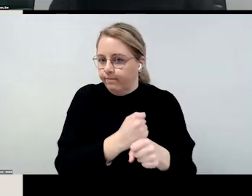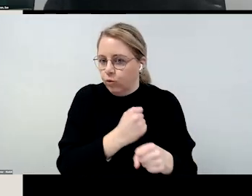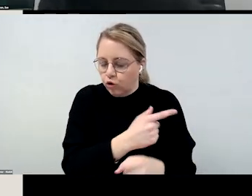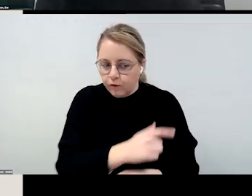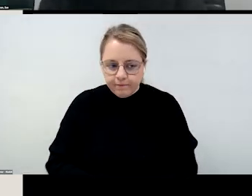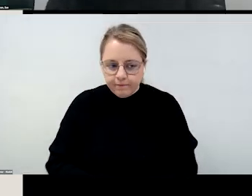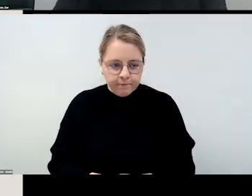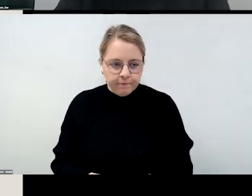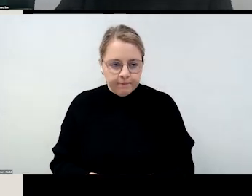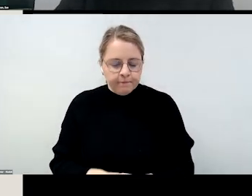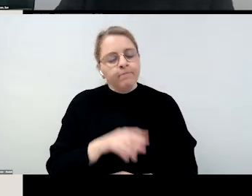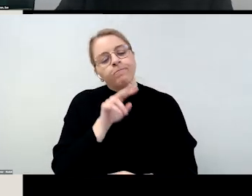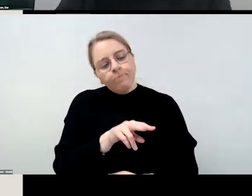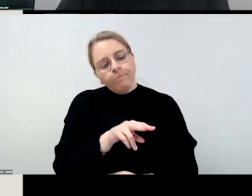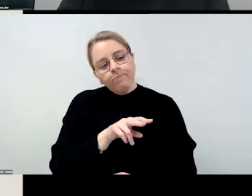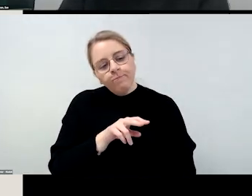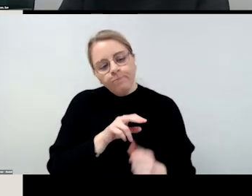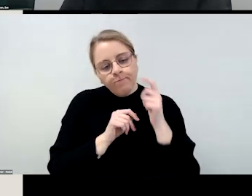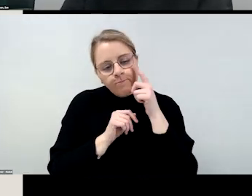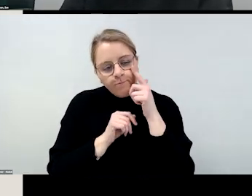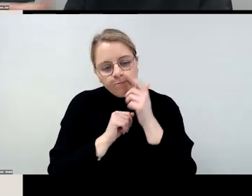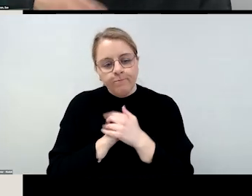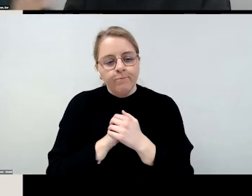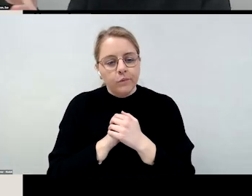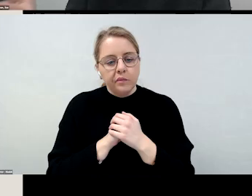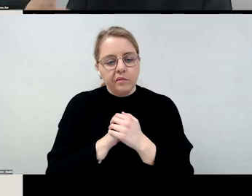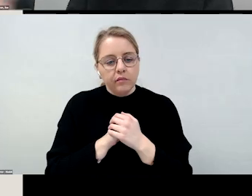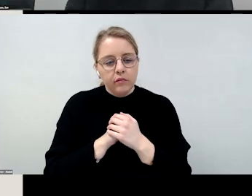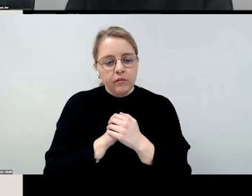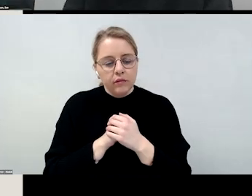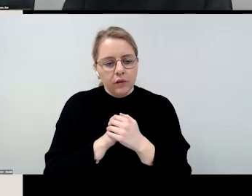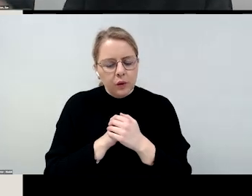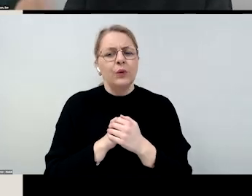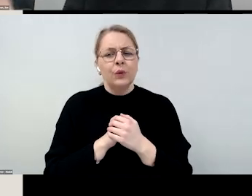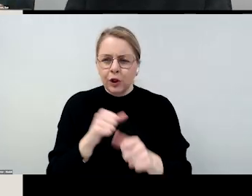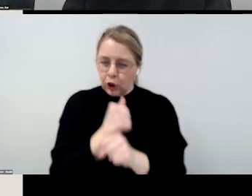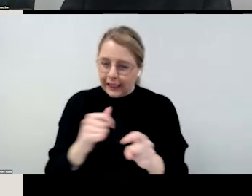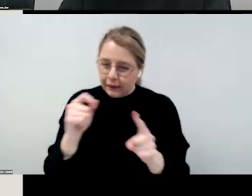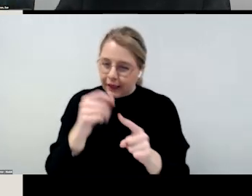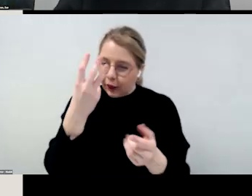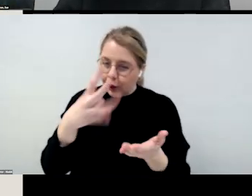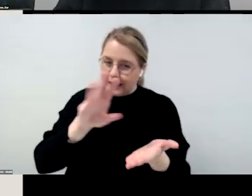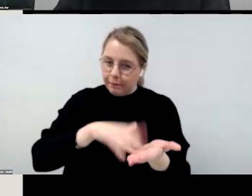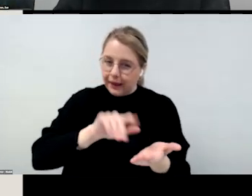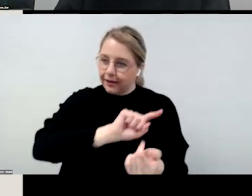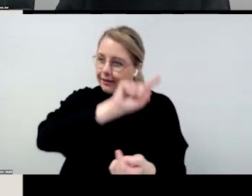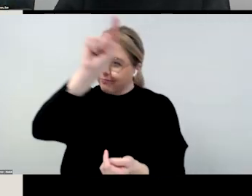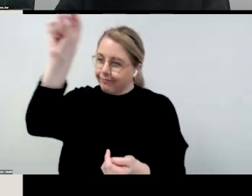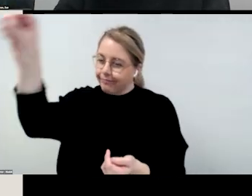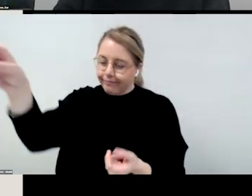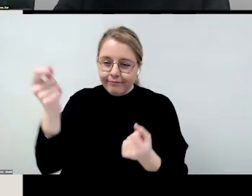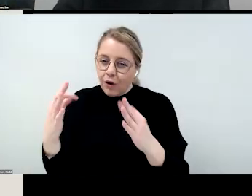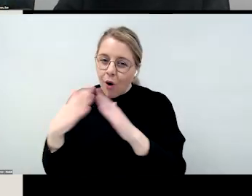So as we listen to this part of George's story, we notice that the GP is 30 minutes away and doesn't offer home checkups,